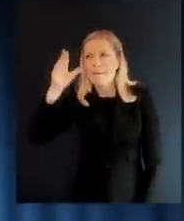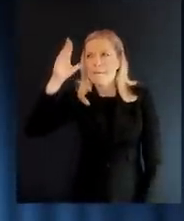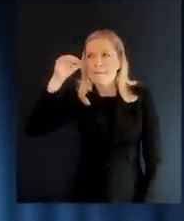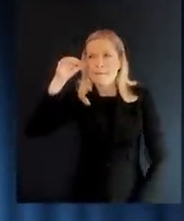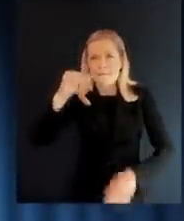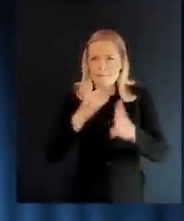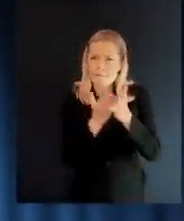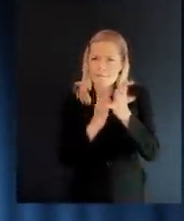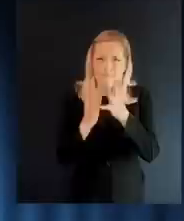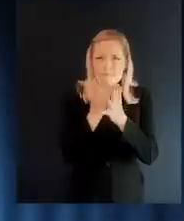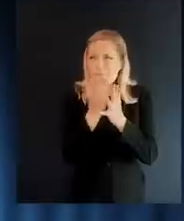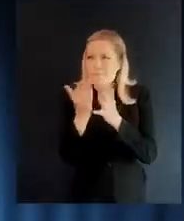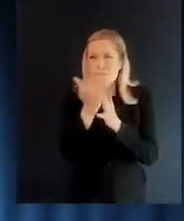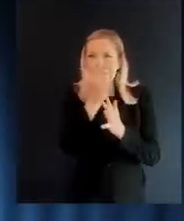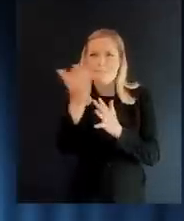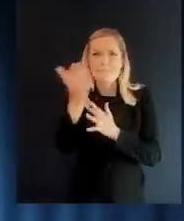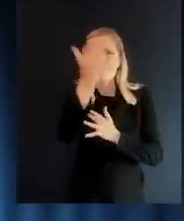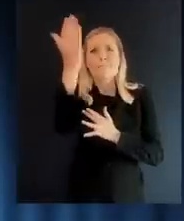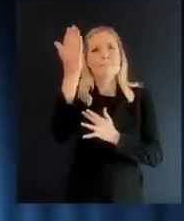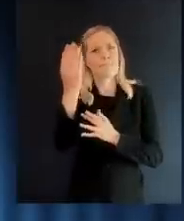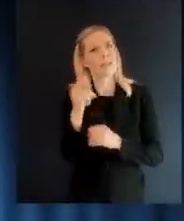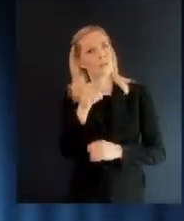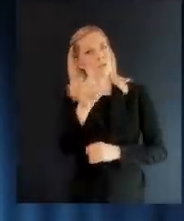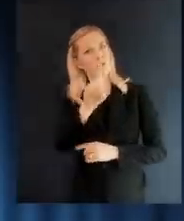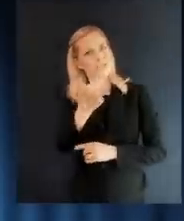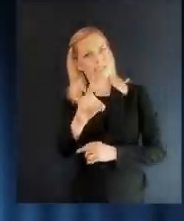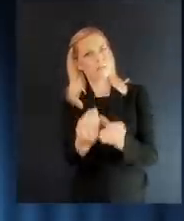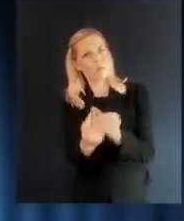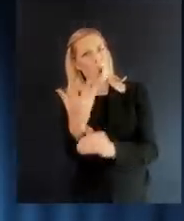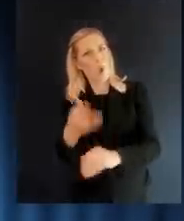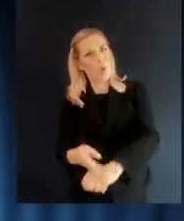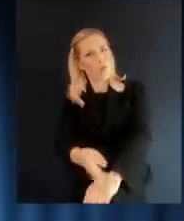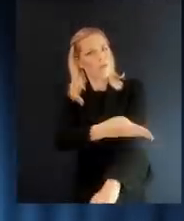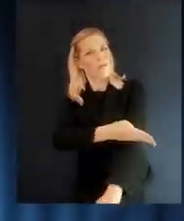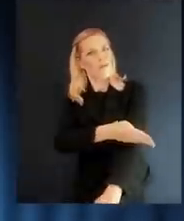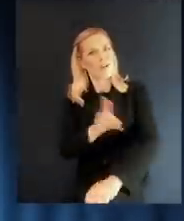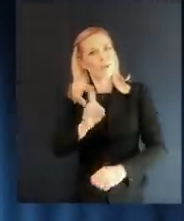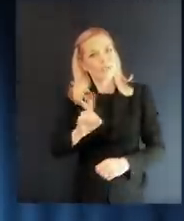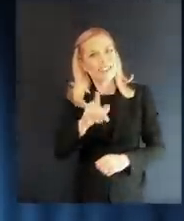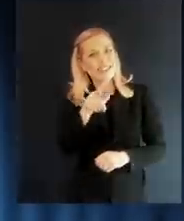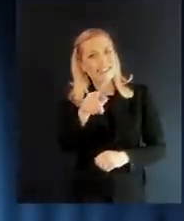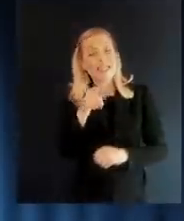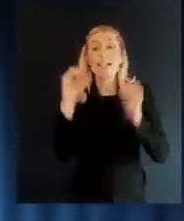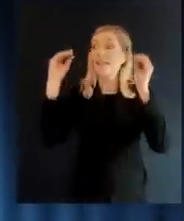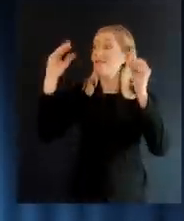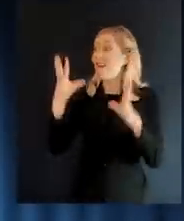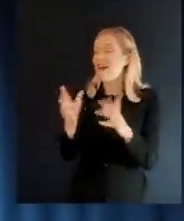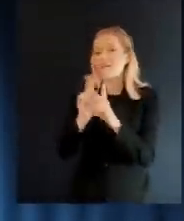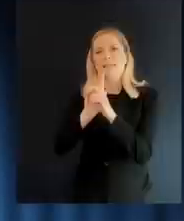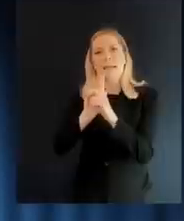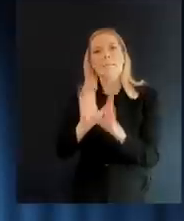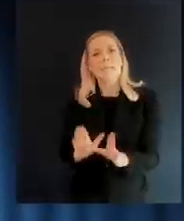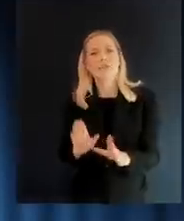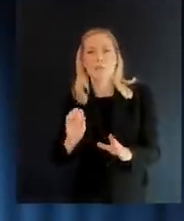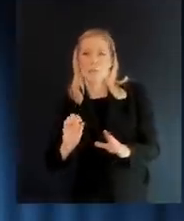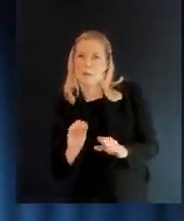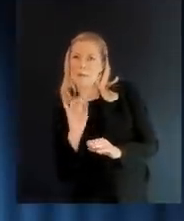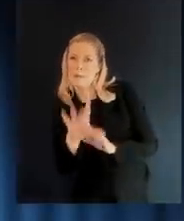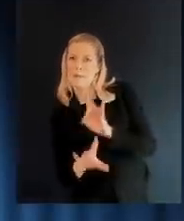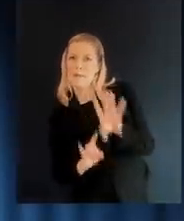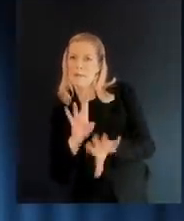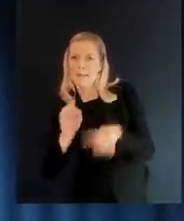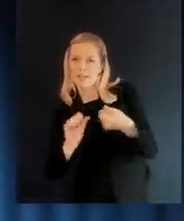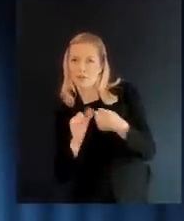and mentors challenged and supported you, you accepted each challenge because you understood the value of a